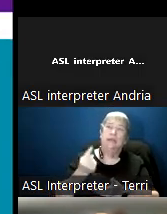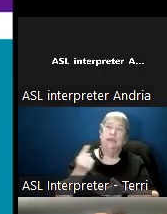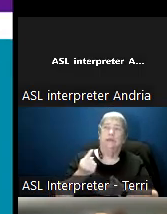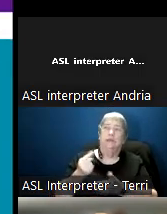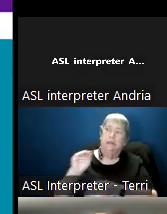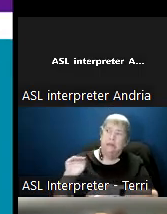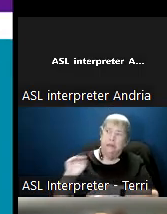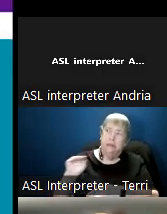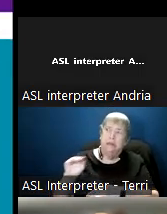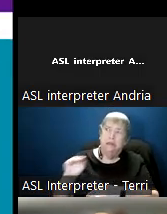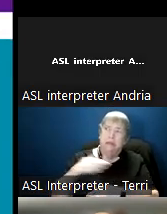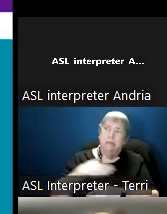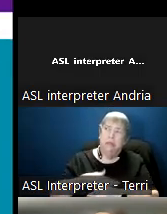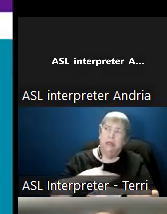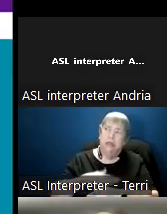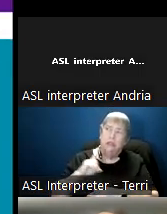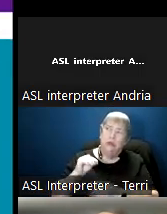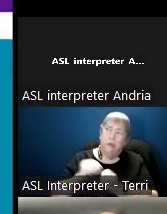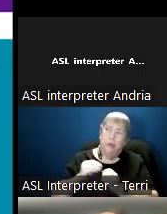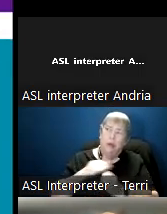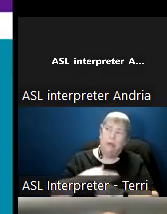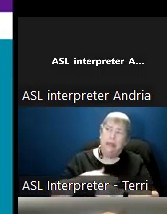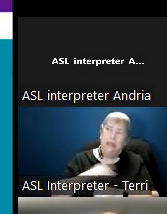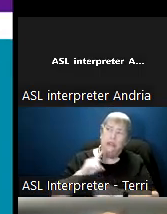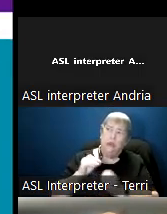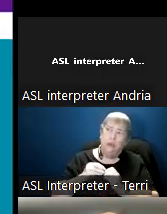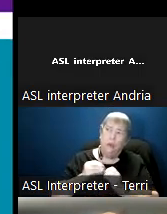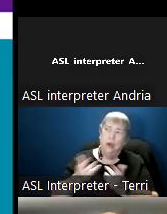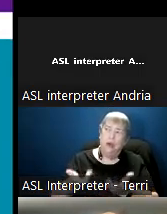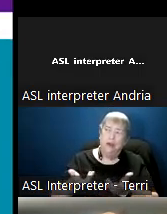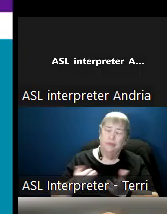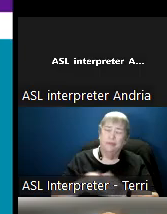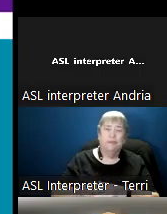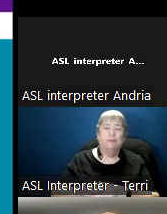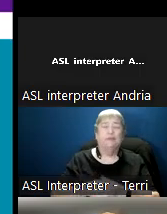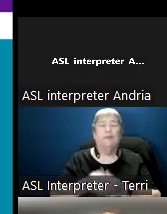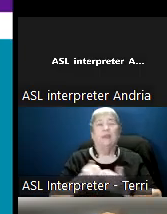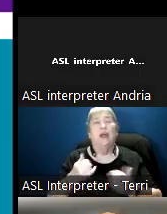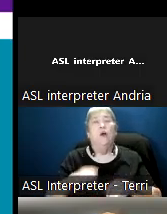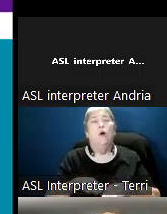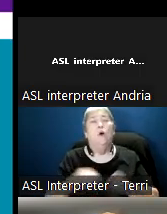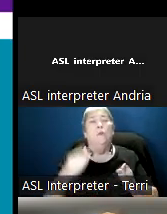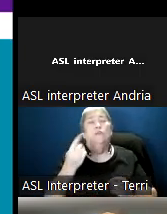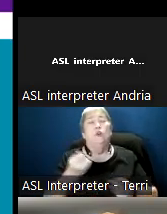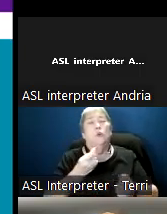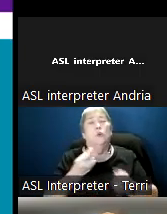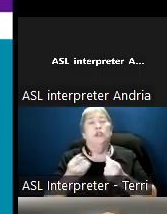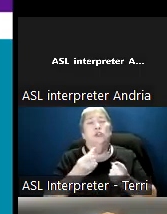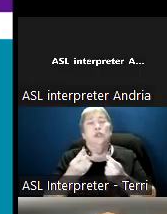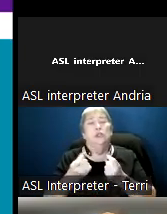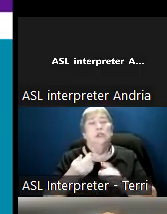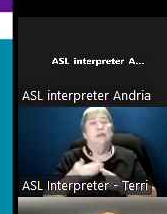So do we have any questions before we move on to the next section?